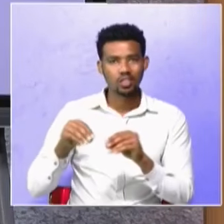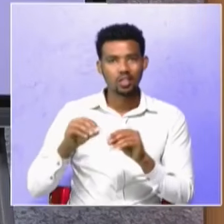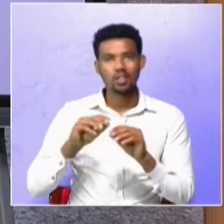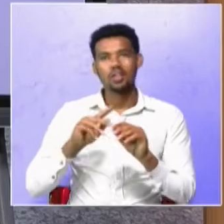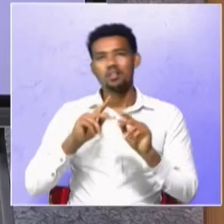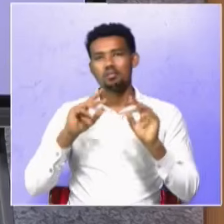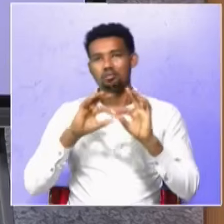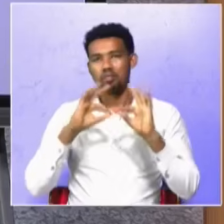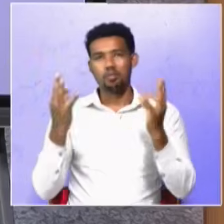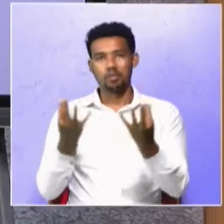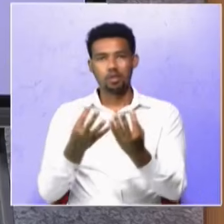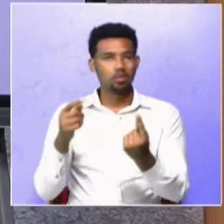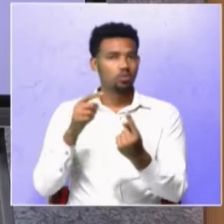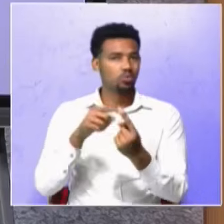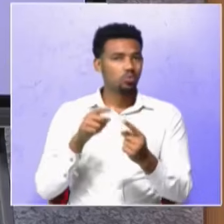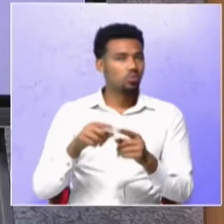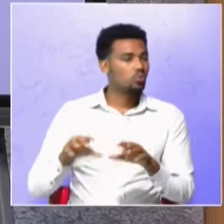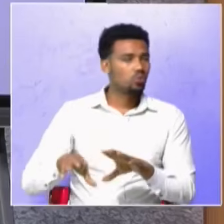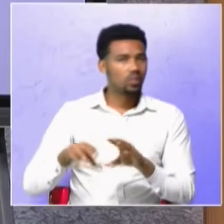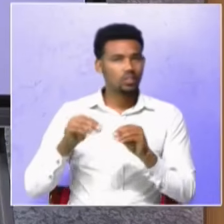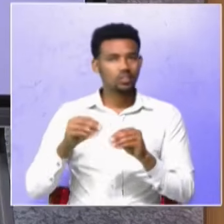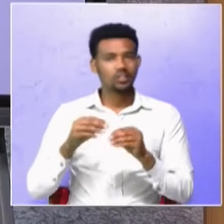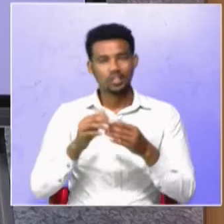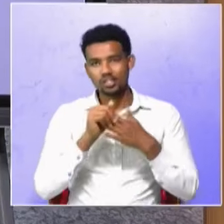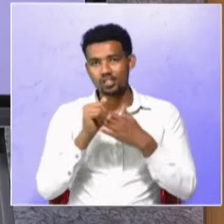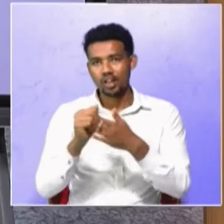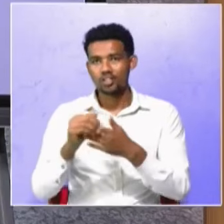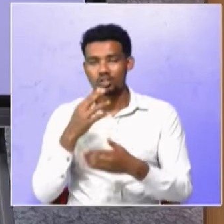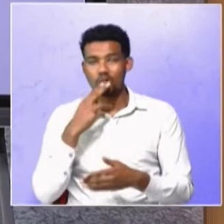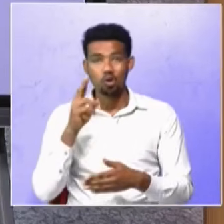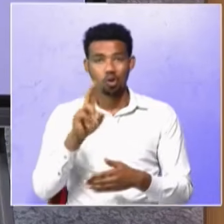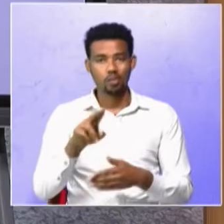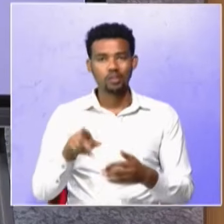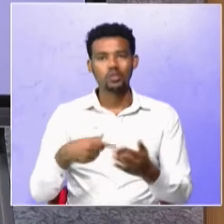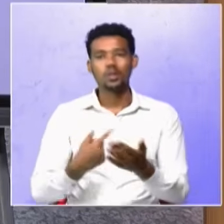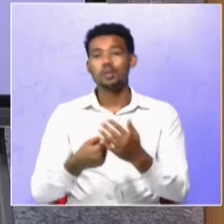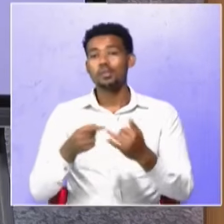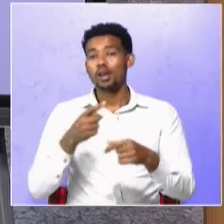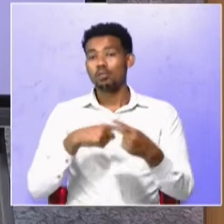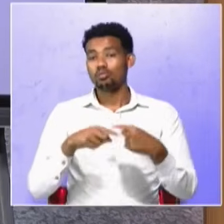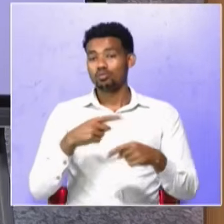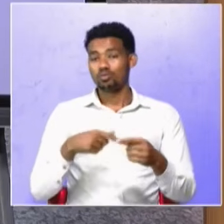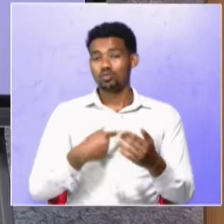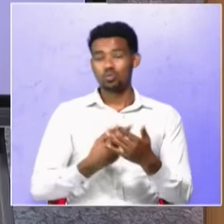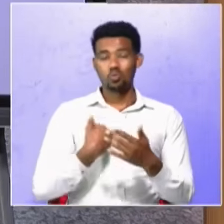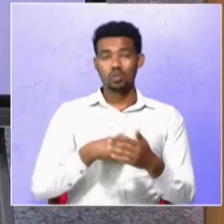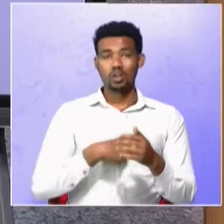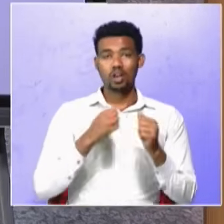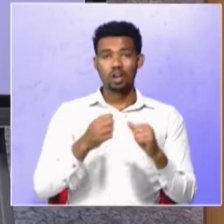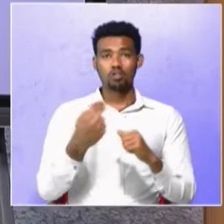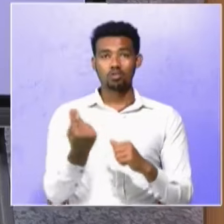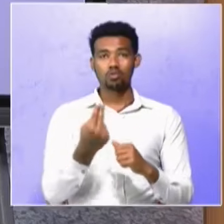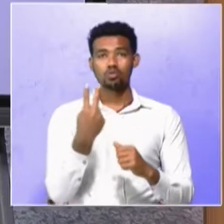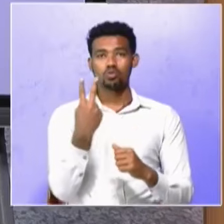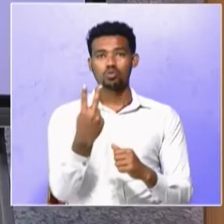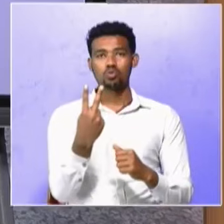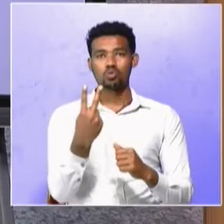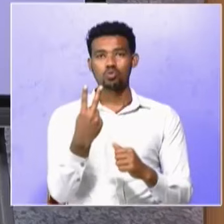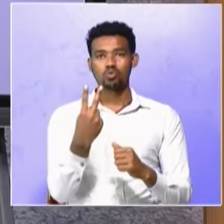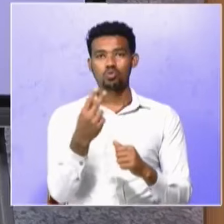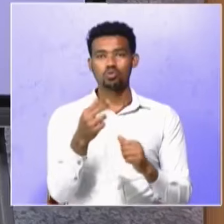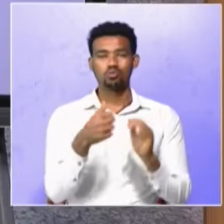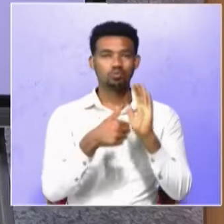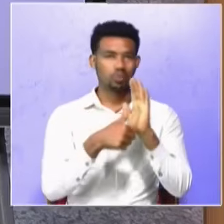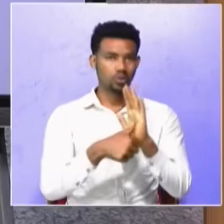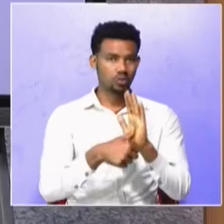show instruction and command. When we come to imperative sentences, we can use two punctuation